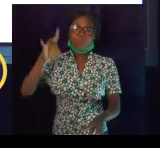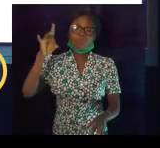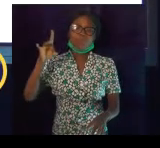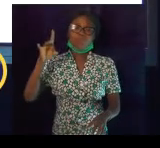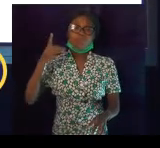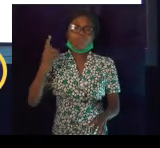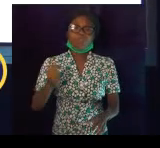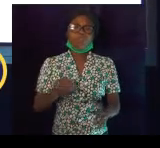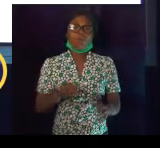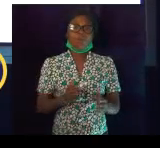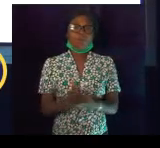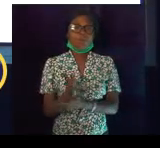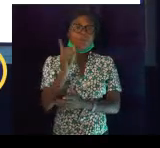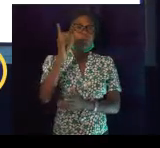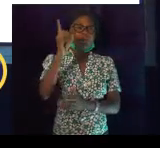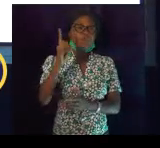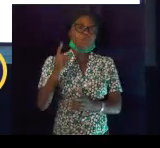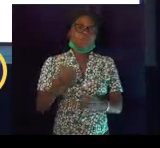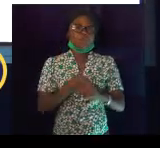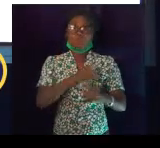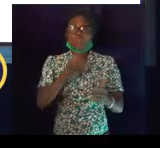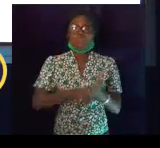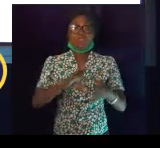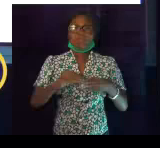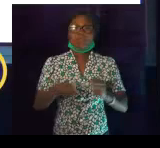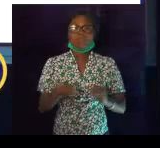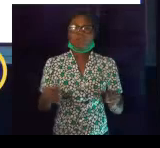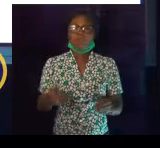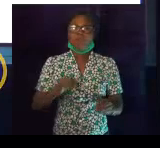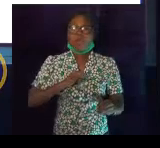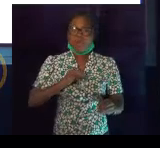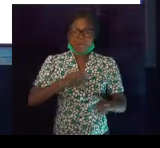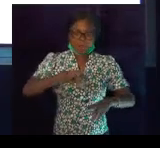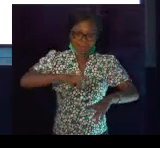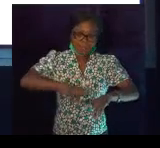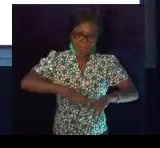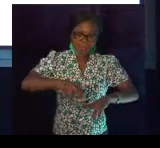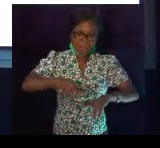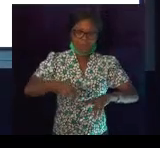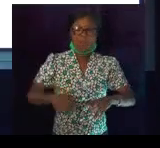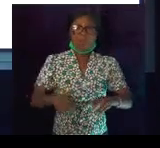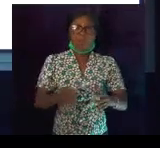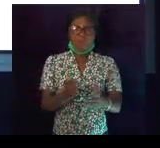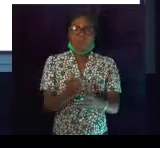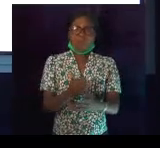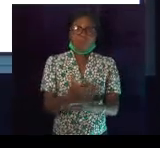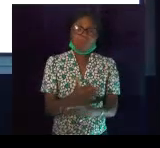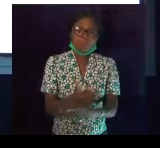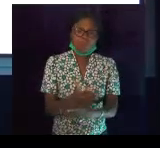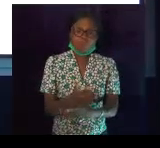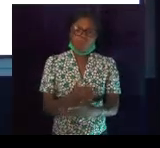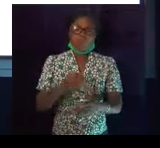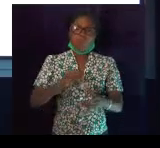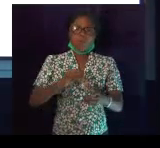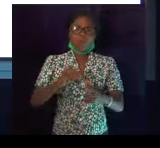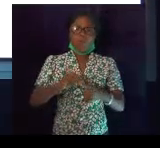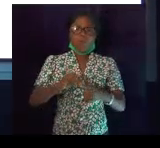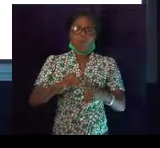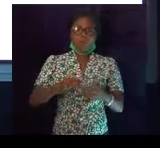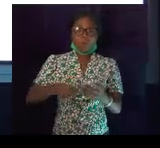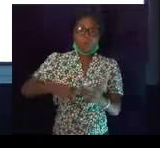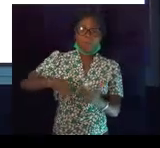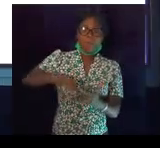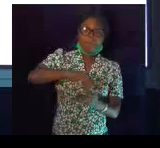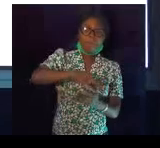Choose the correct preposition in the sentences. I sat between or